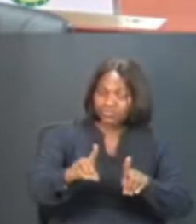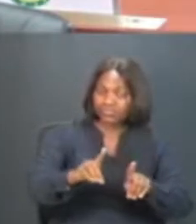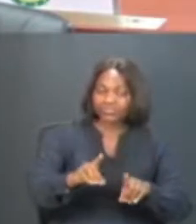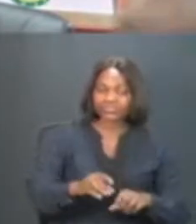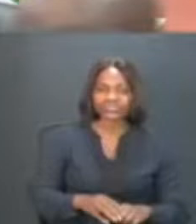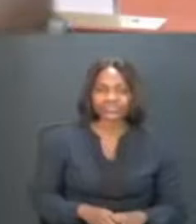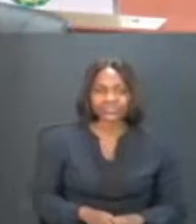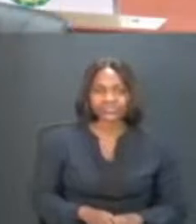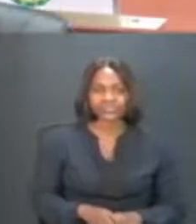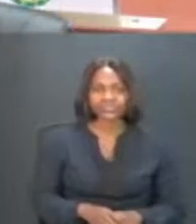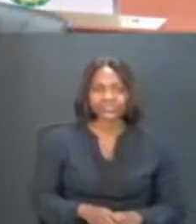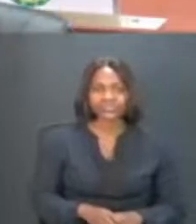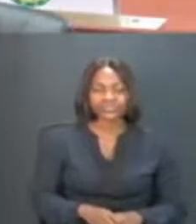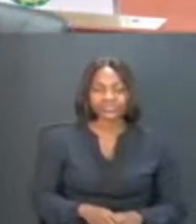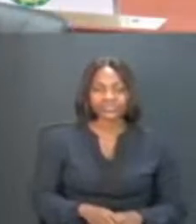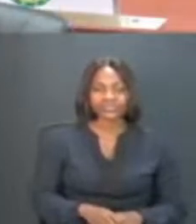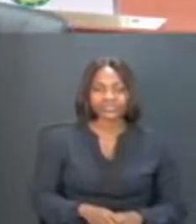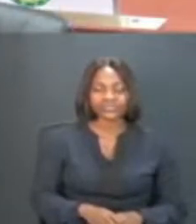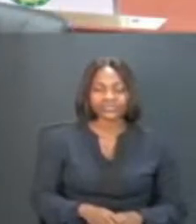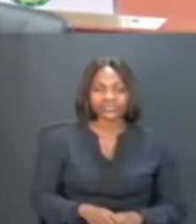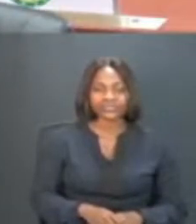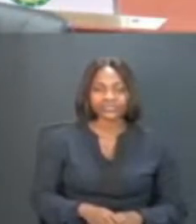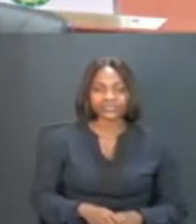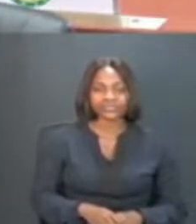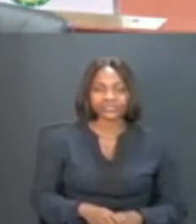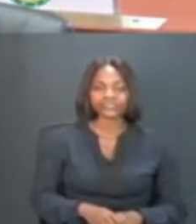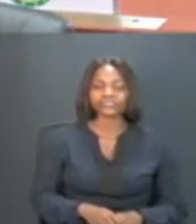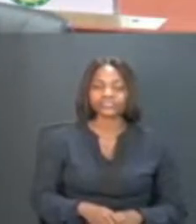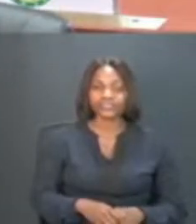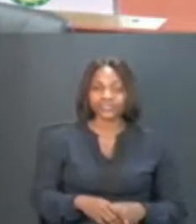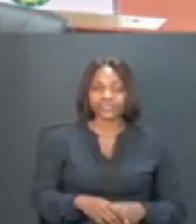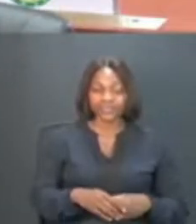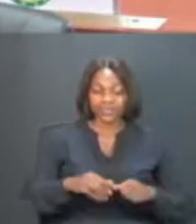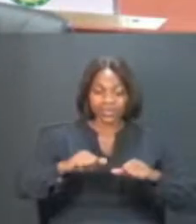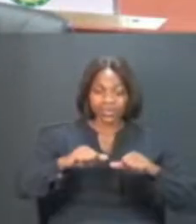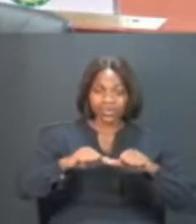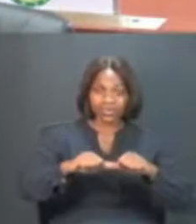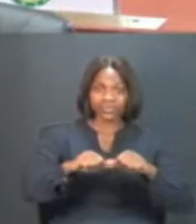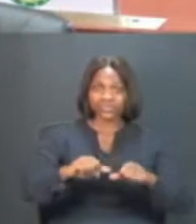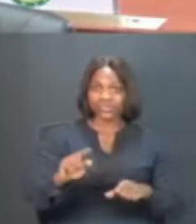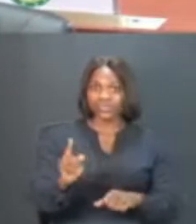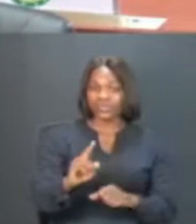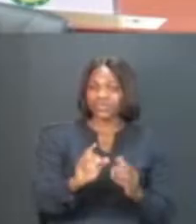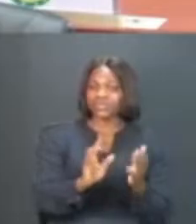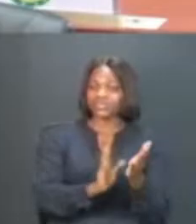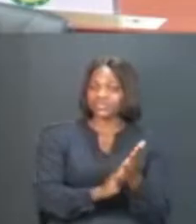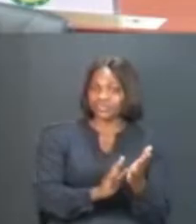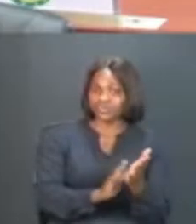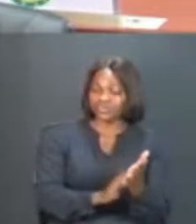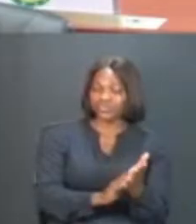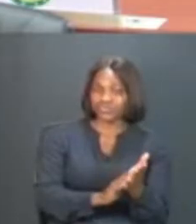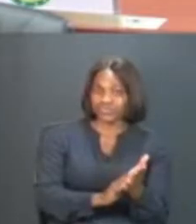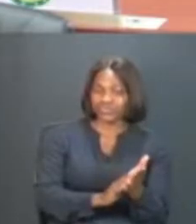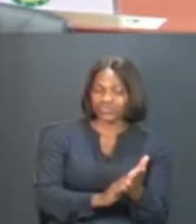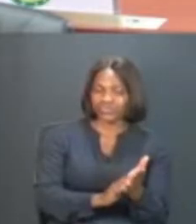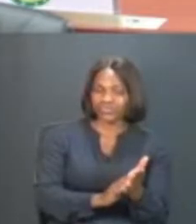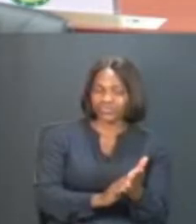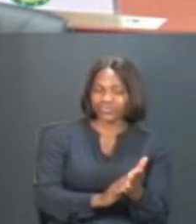for us to continue the work with the schools is done